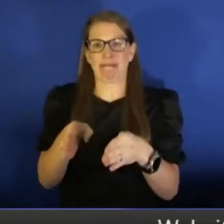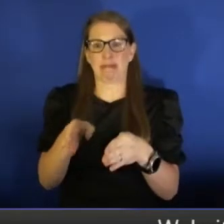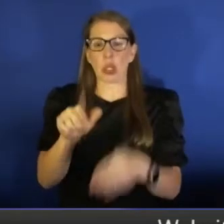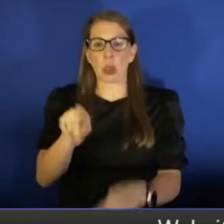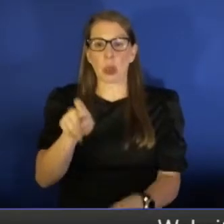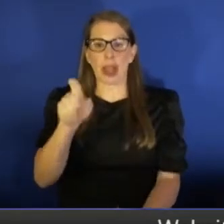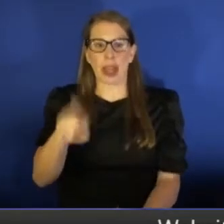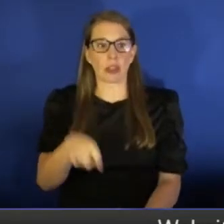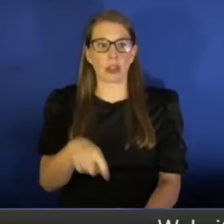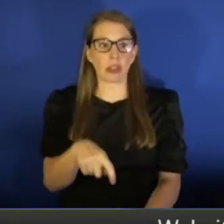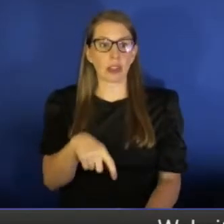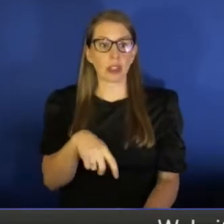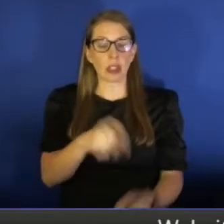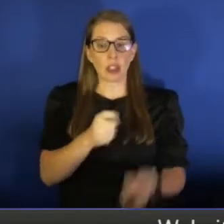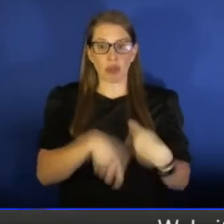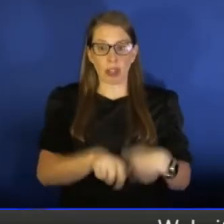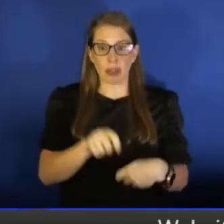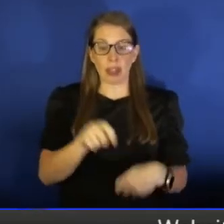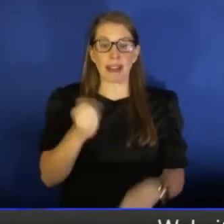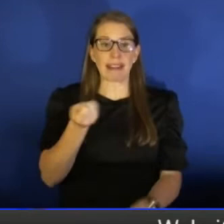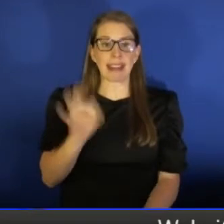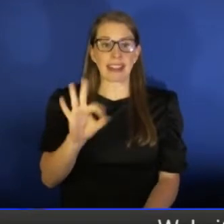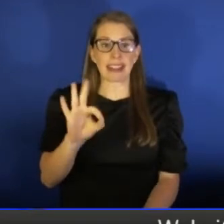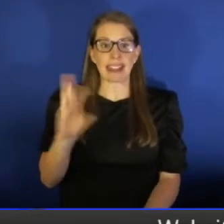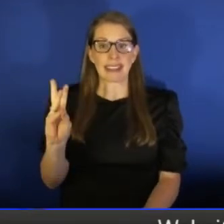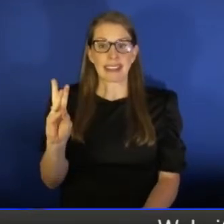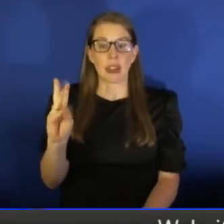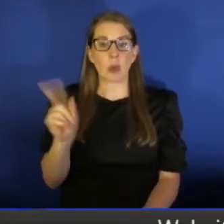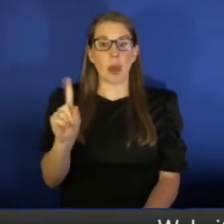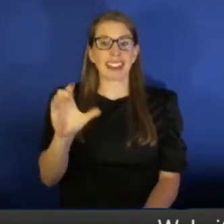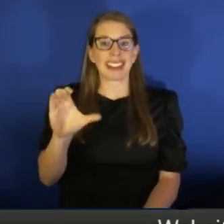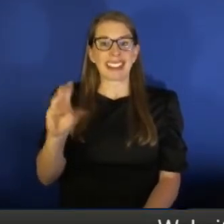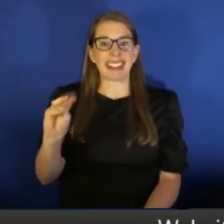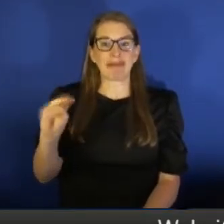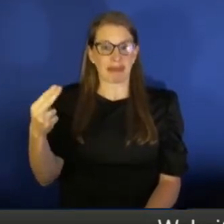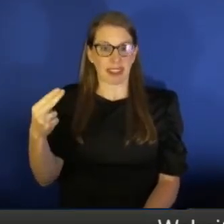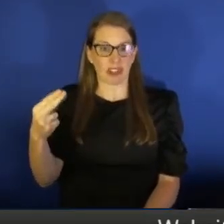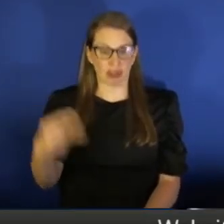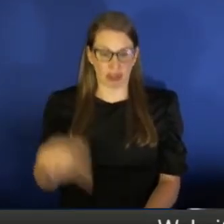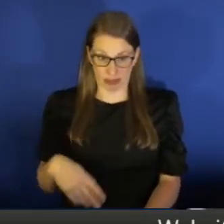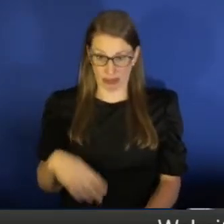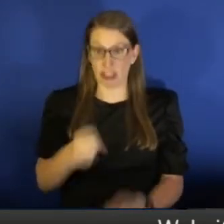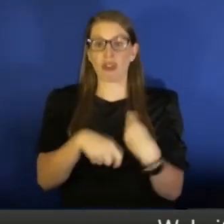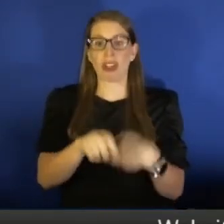was transplanted in 1996 at Children's Mercy, the transplant team asked